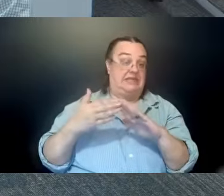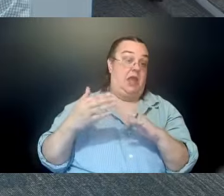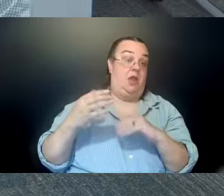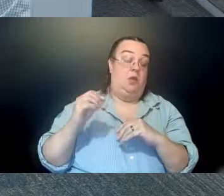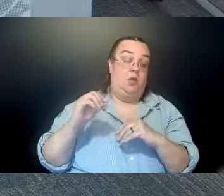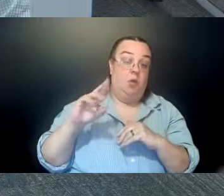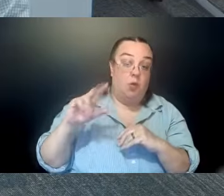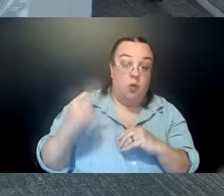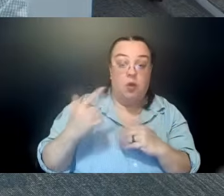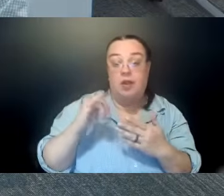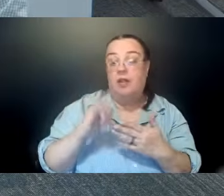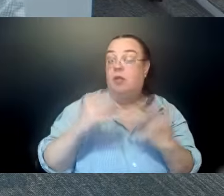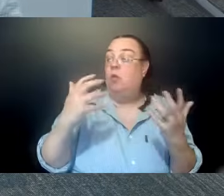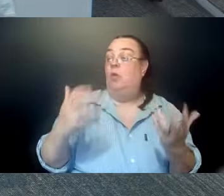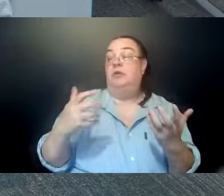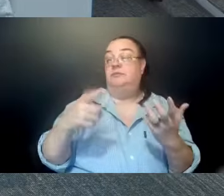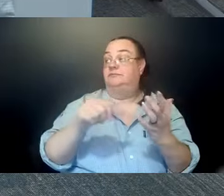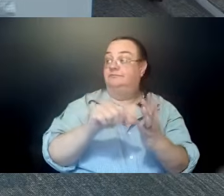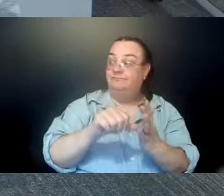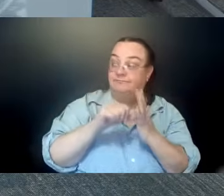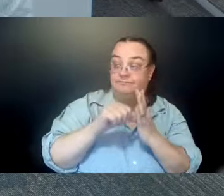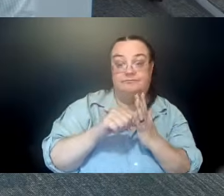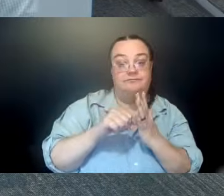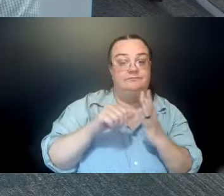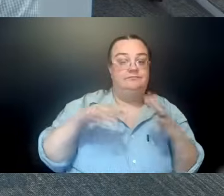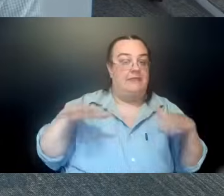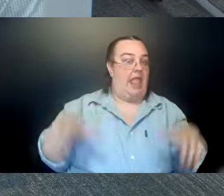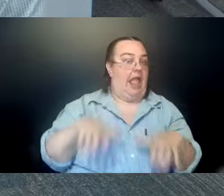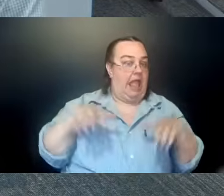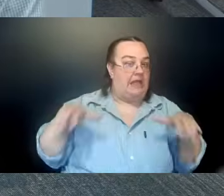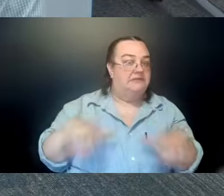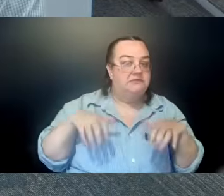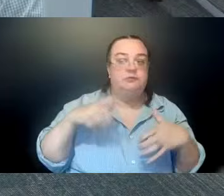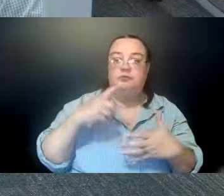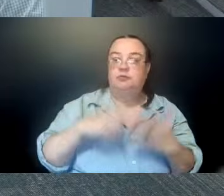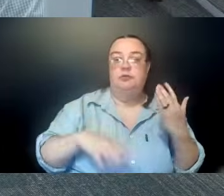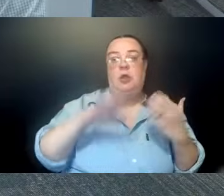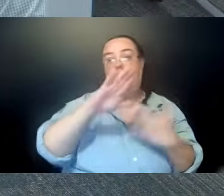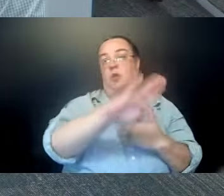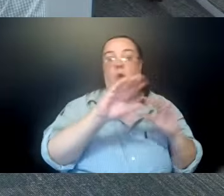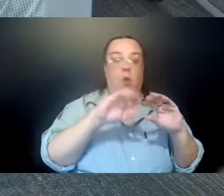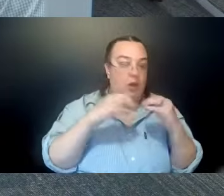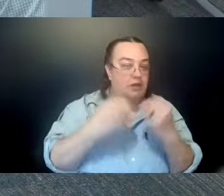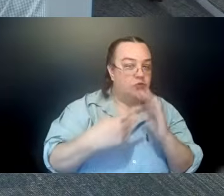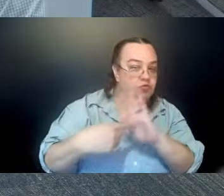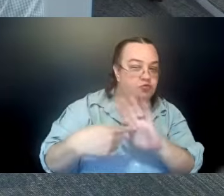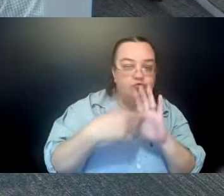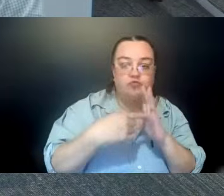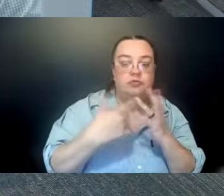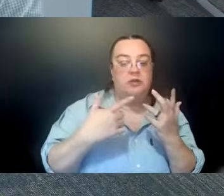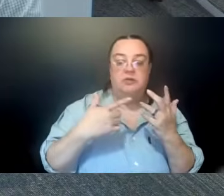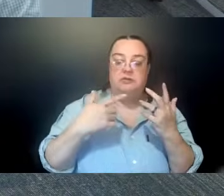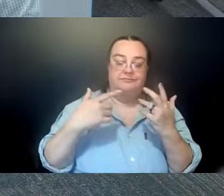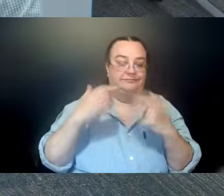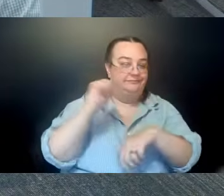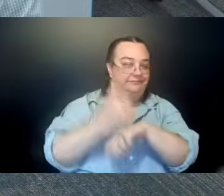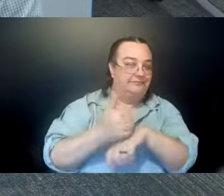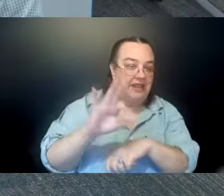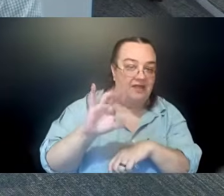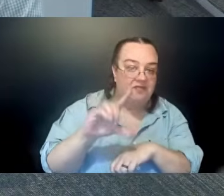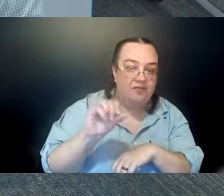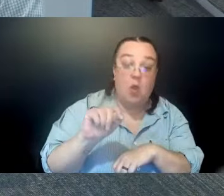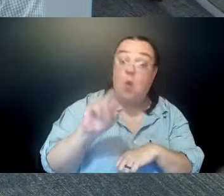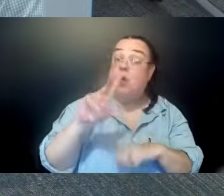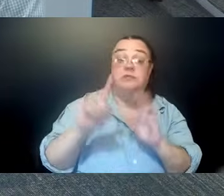wants to highlight the activities that your organization stands for, put together a float, or just walk in the